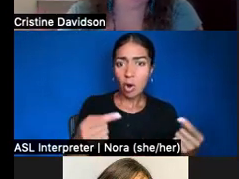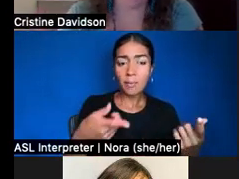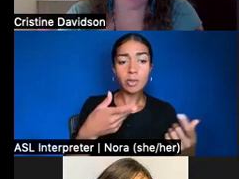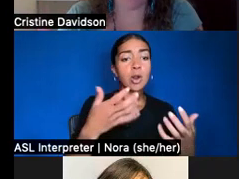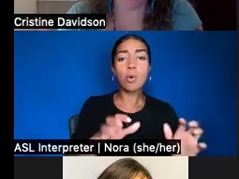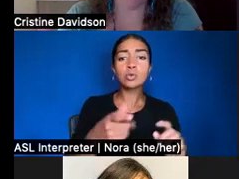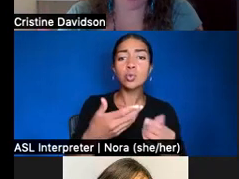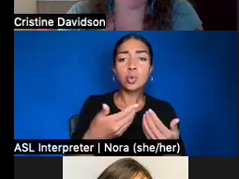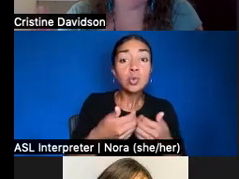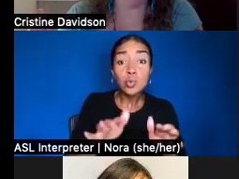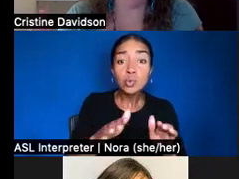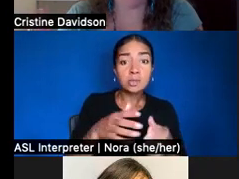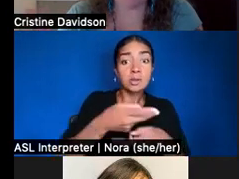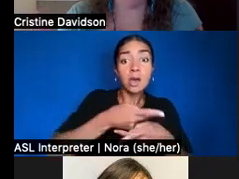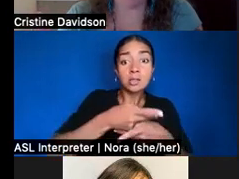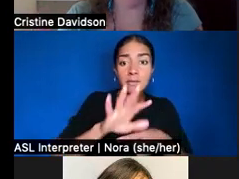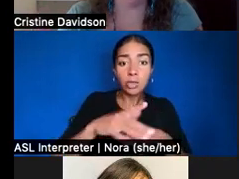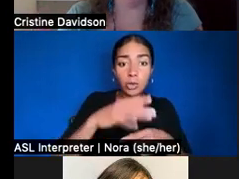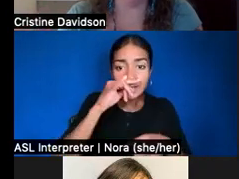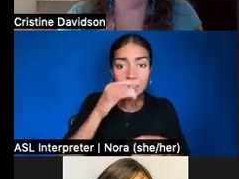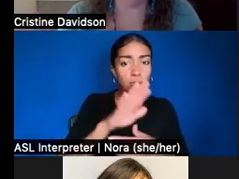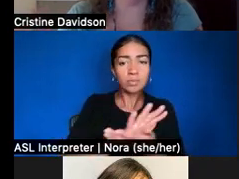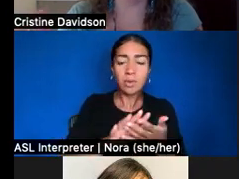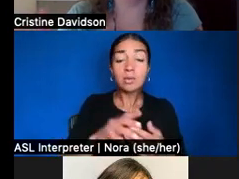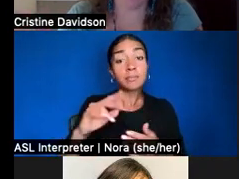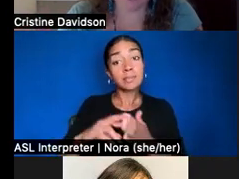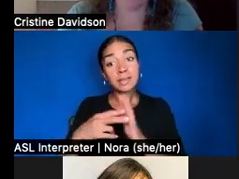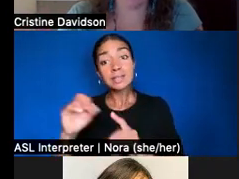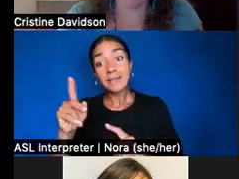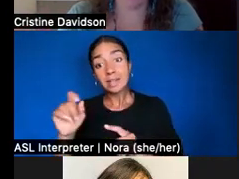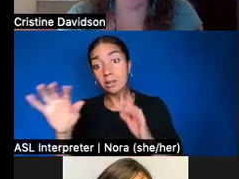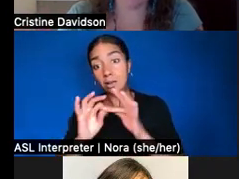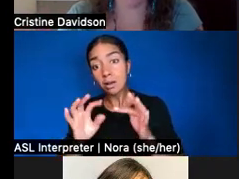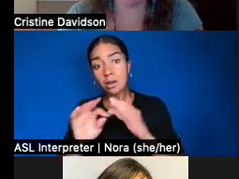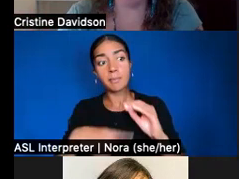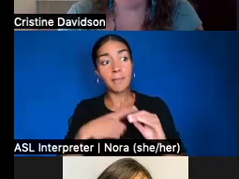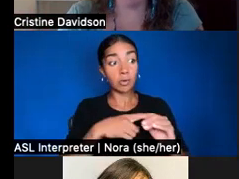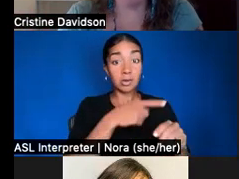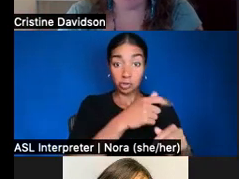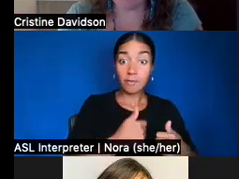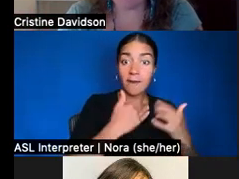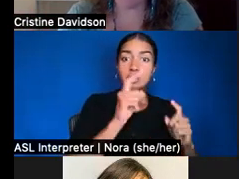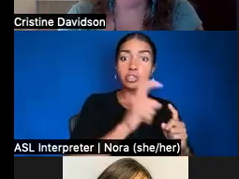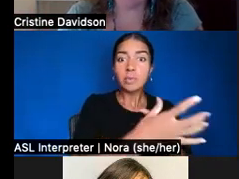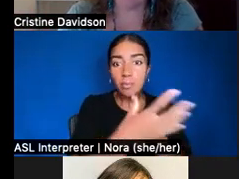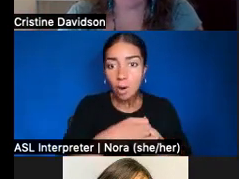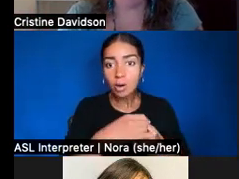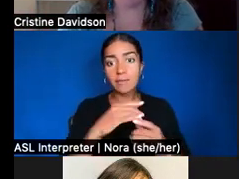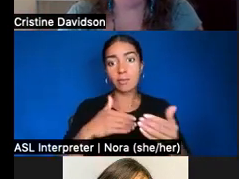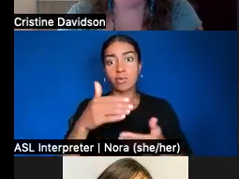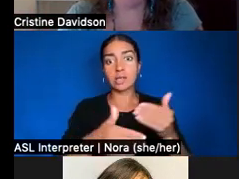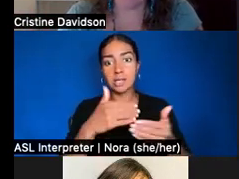Stephanie's talking about, having that person be a part of the process, be a part of the solutions. And that's really empowering.